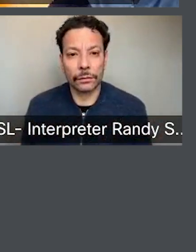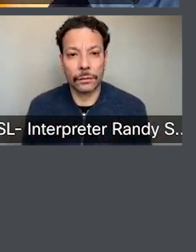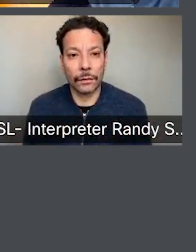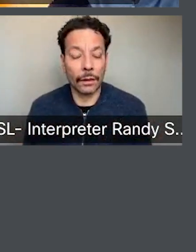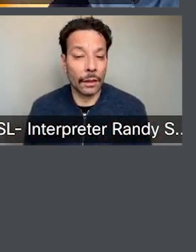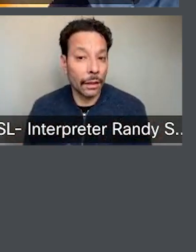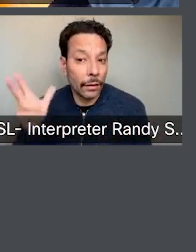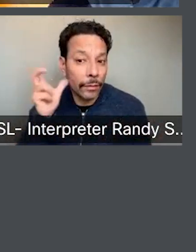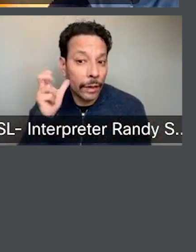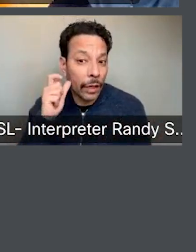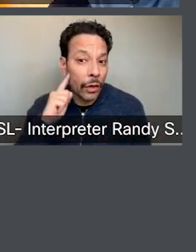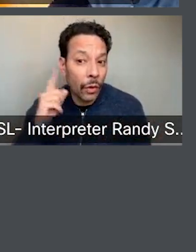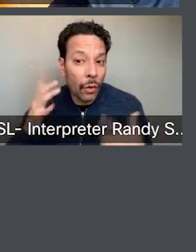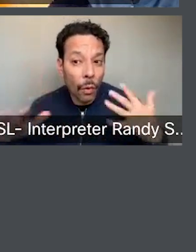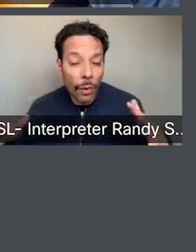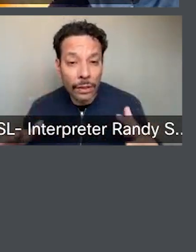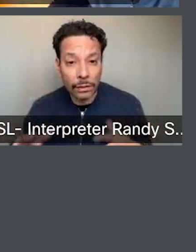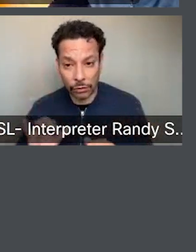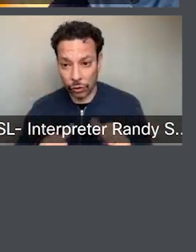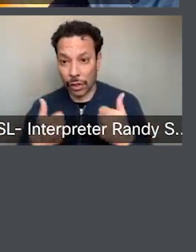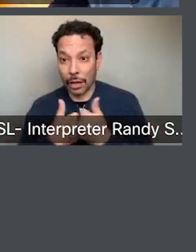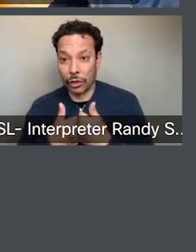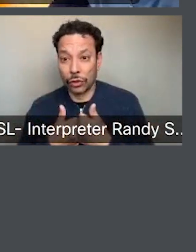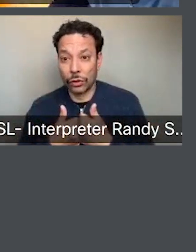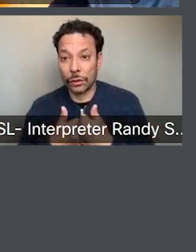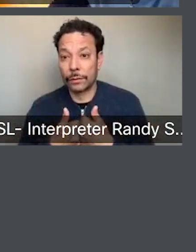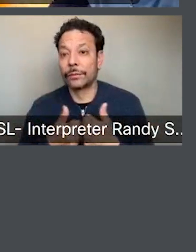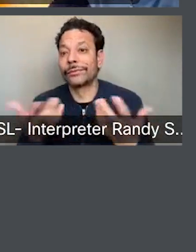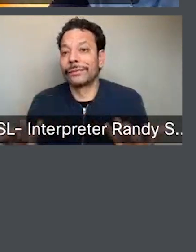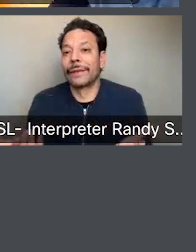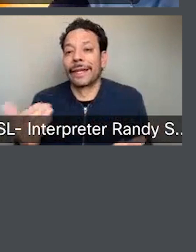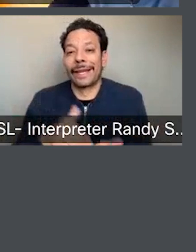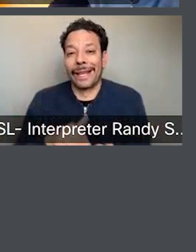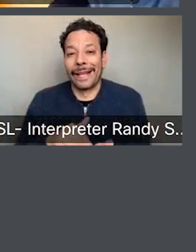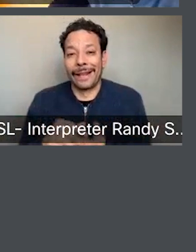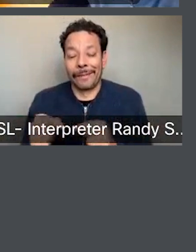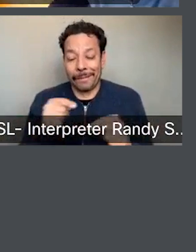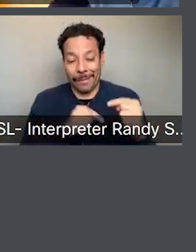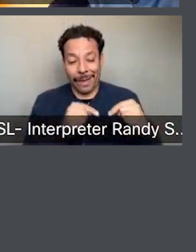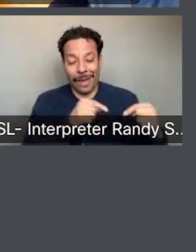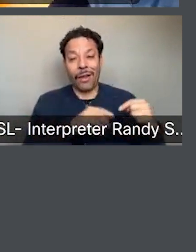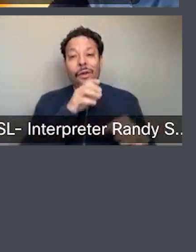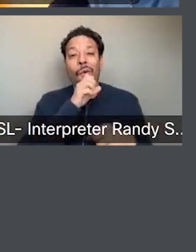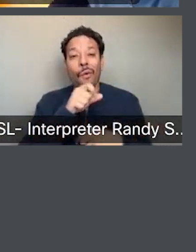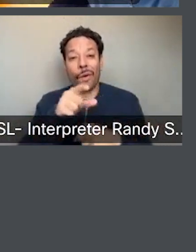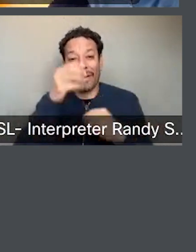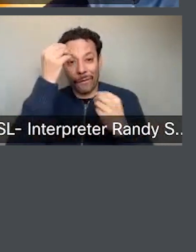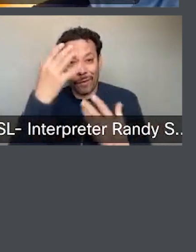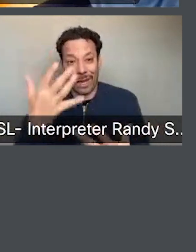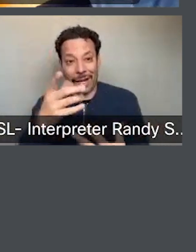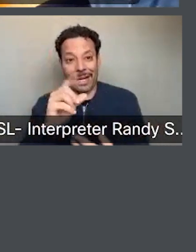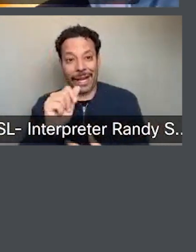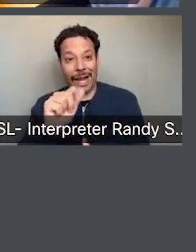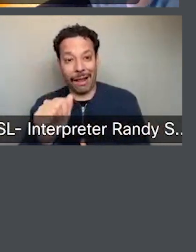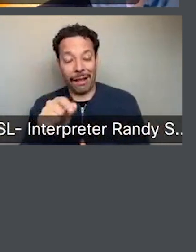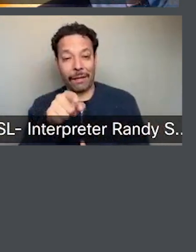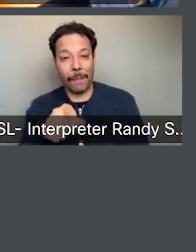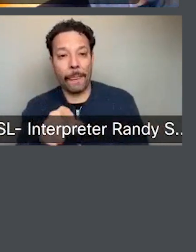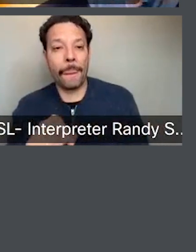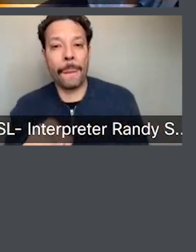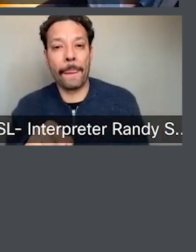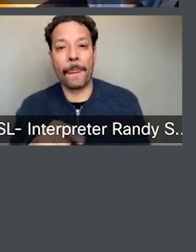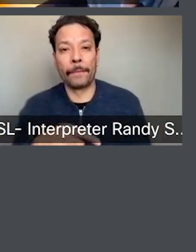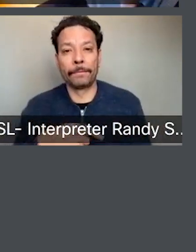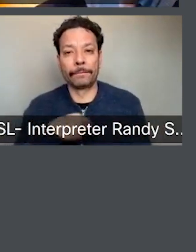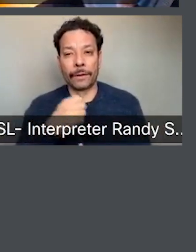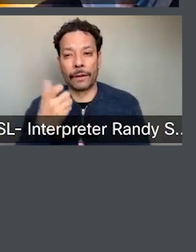listening and noise? Is that a challenge? Well, again, going back to the old data, and I'll have to walk,